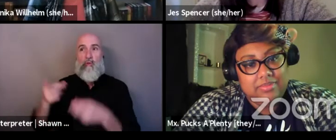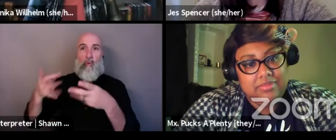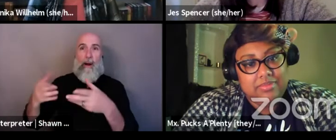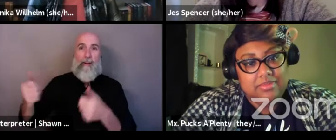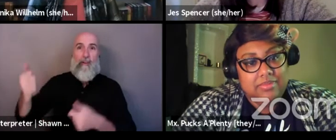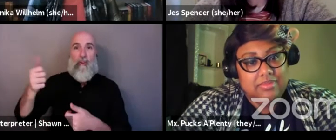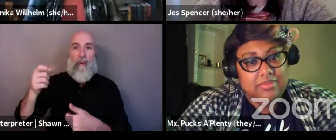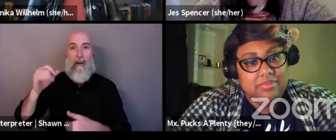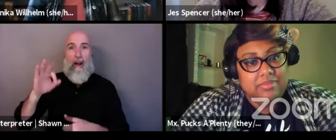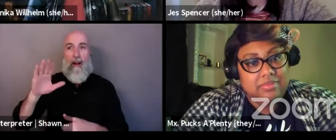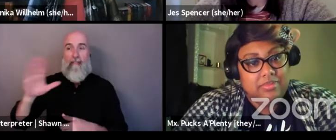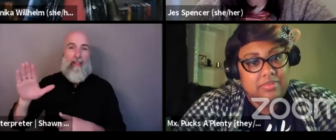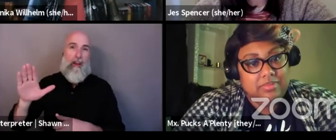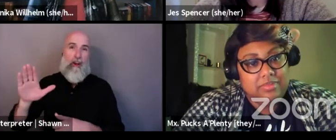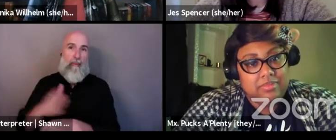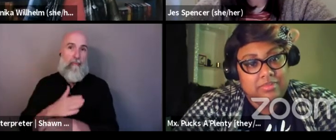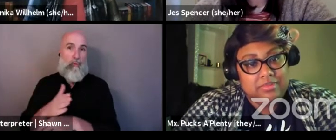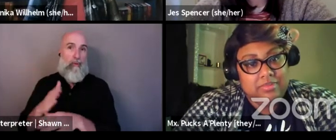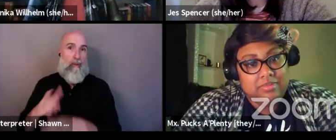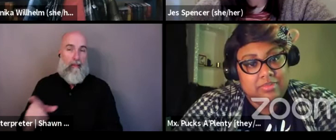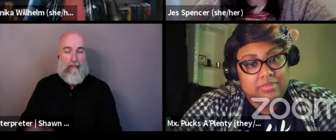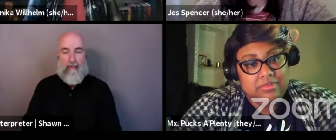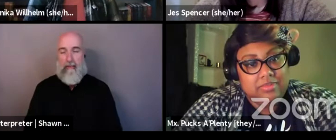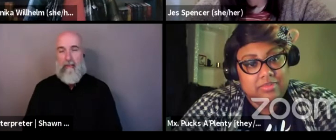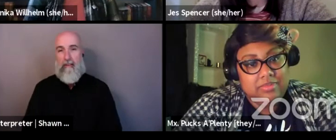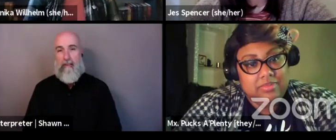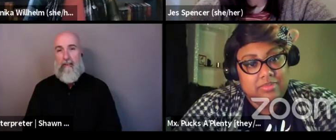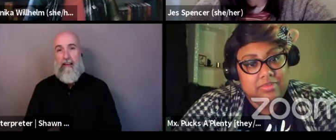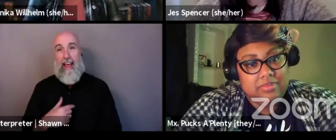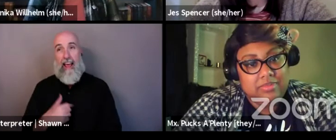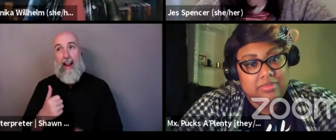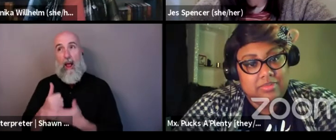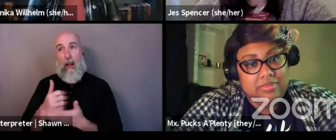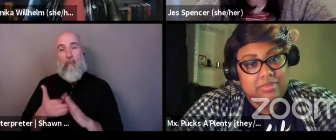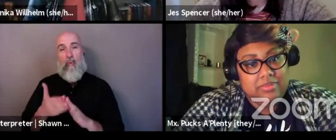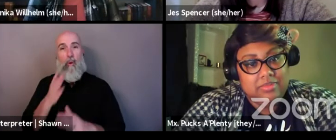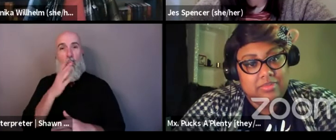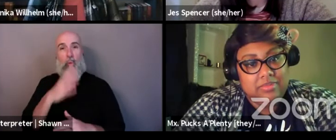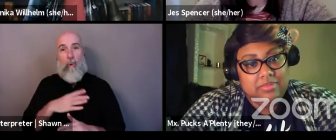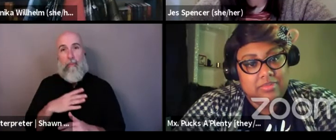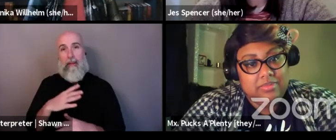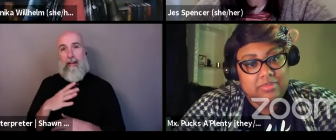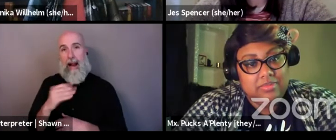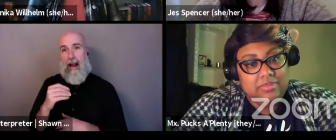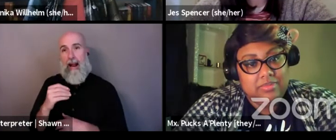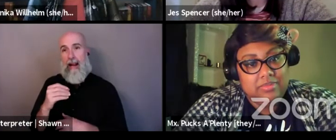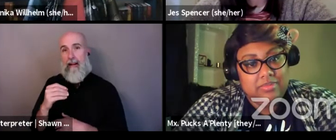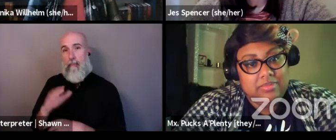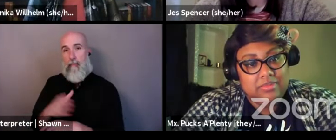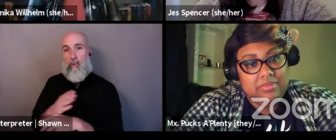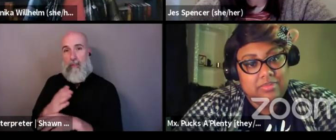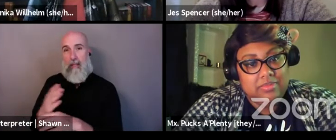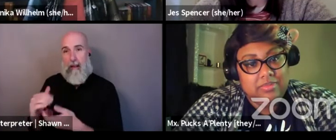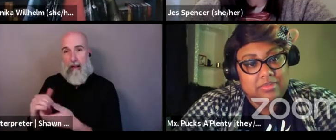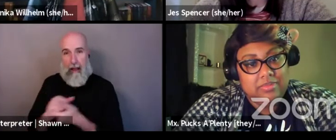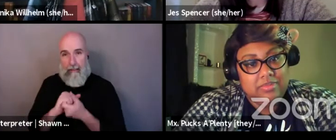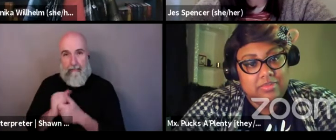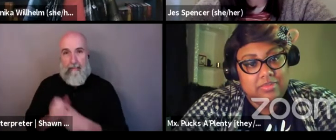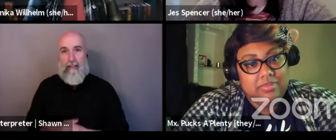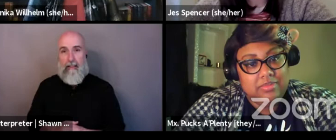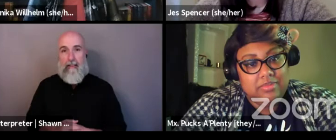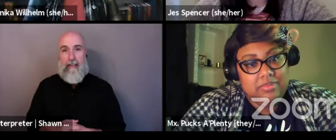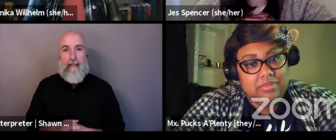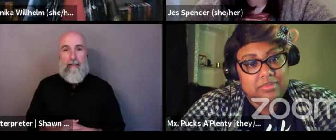the musicals there. And I help run the Women in Music Collective, and